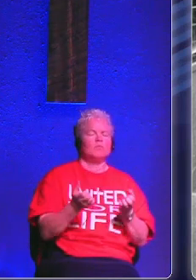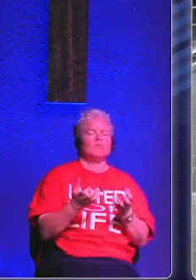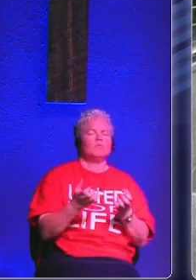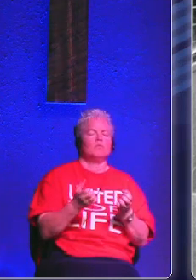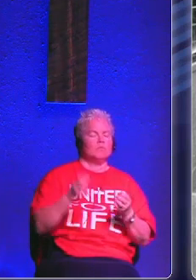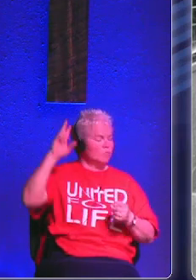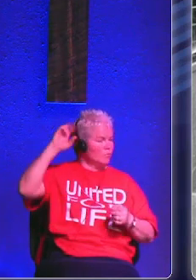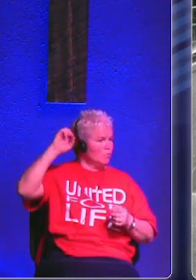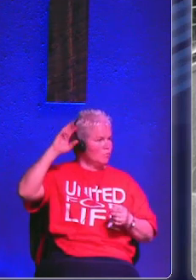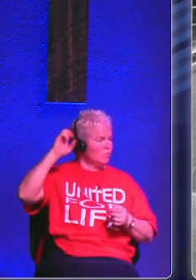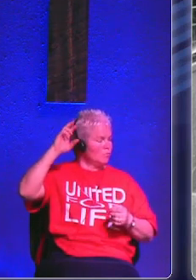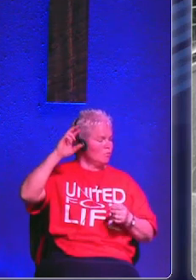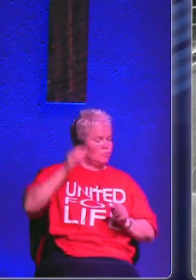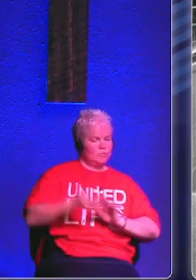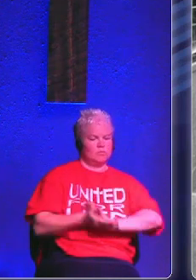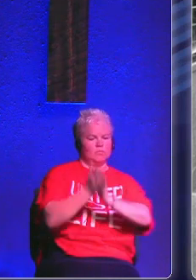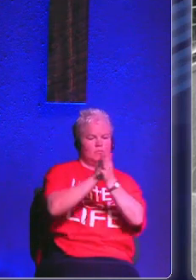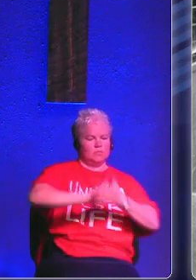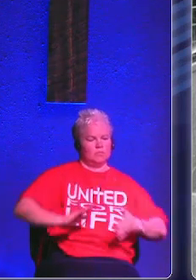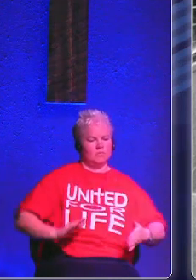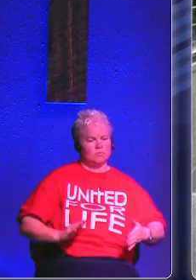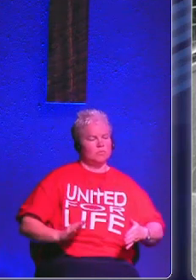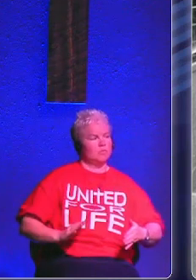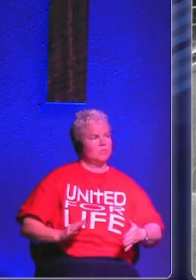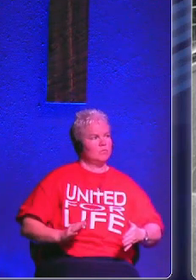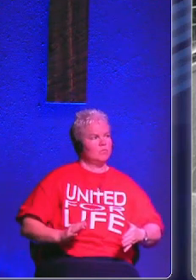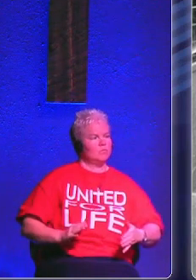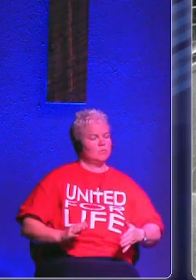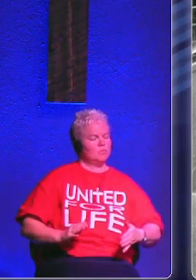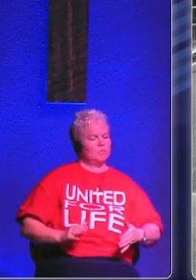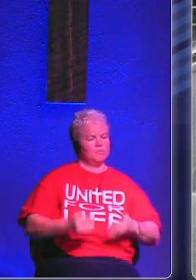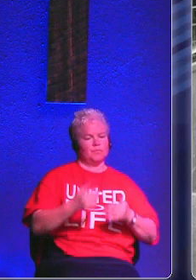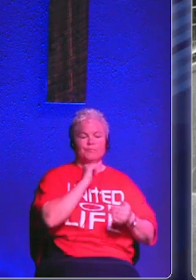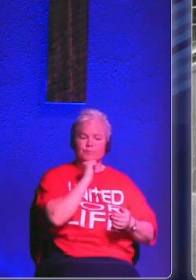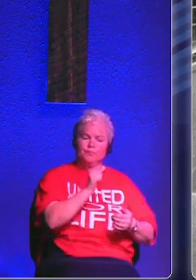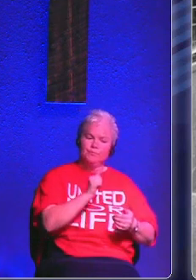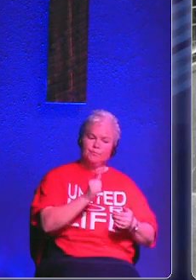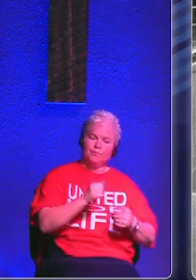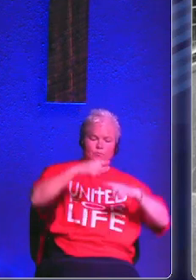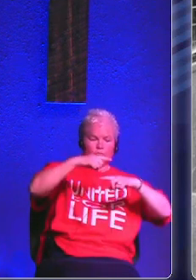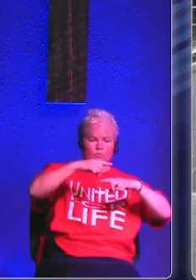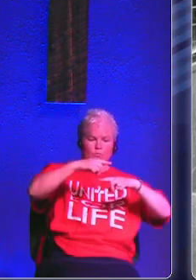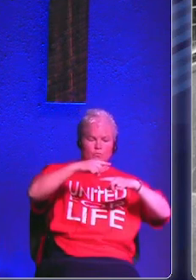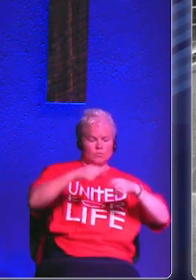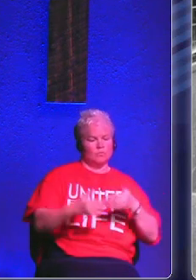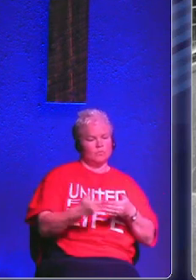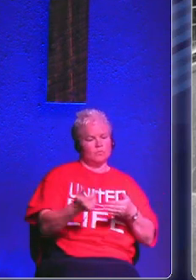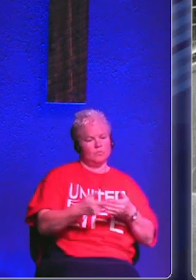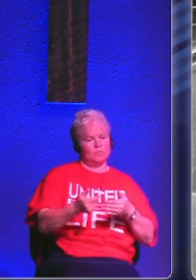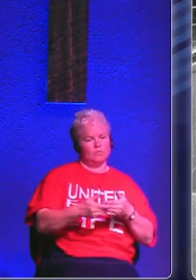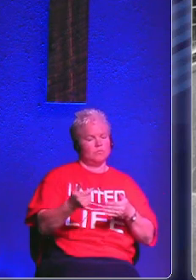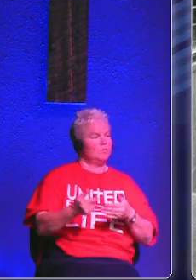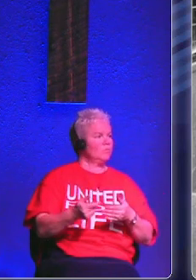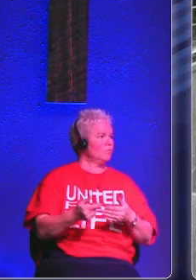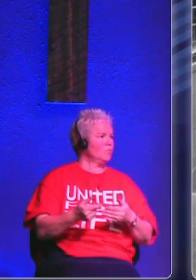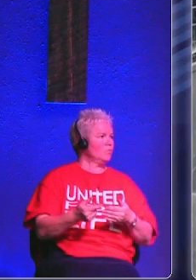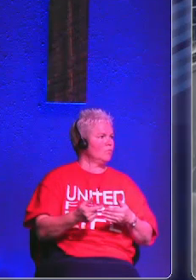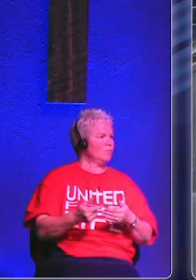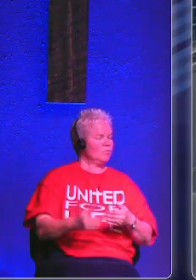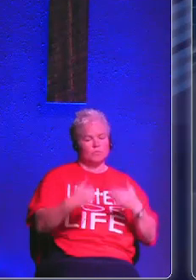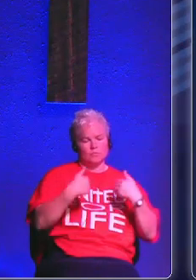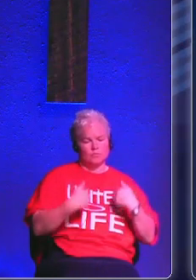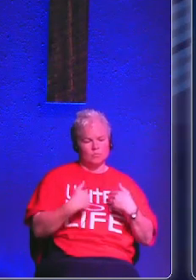desperately need to understand is that peace does not equate to easy, right? Just because